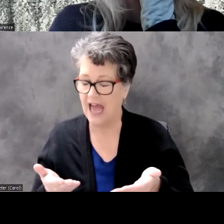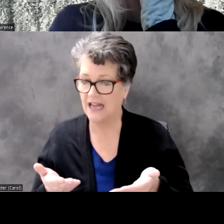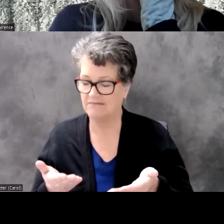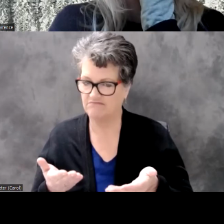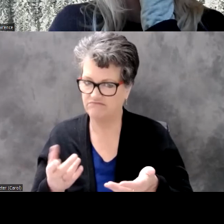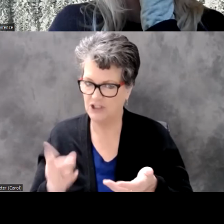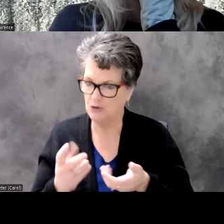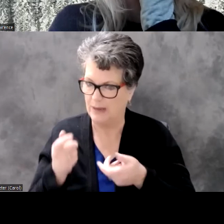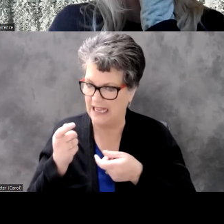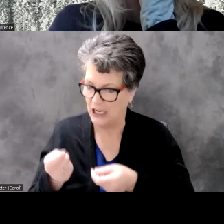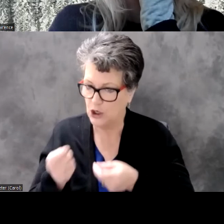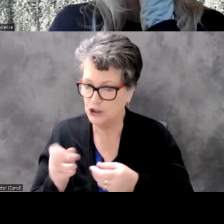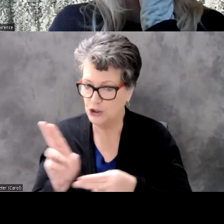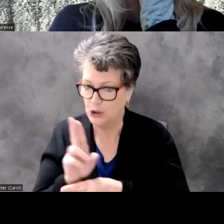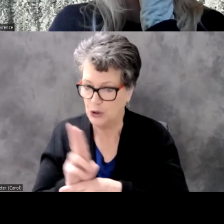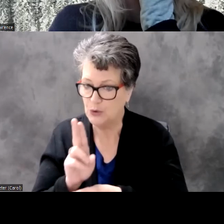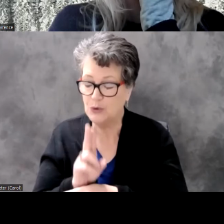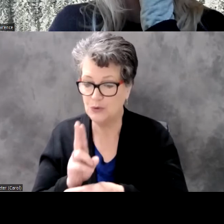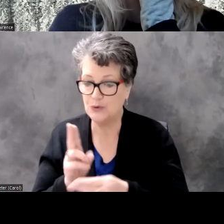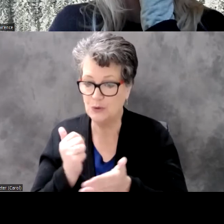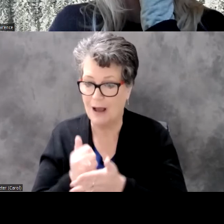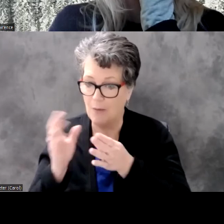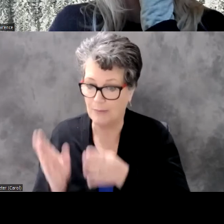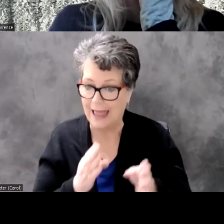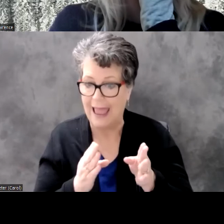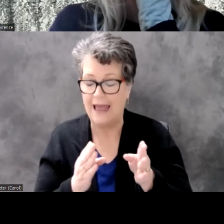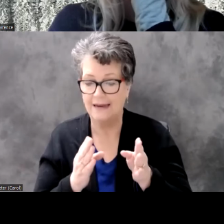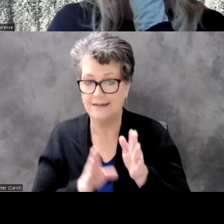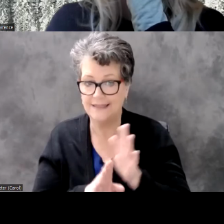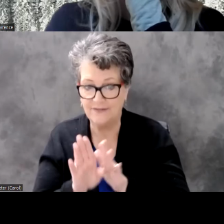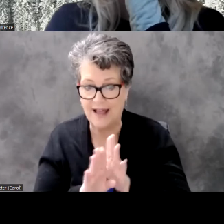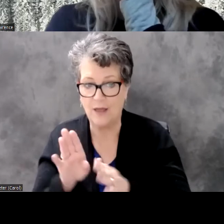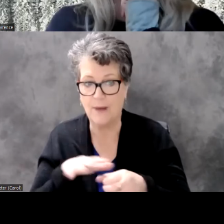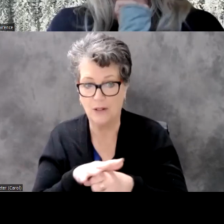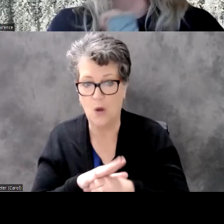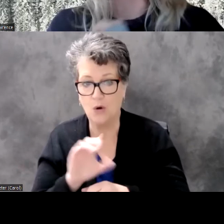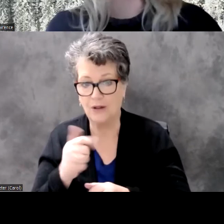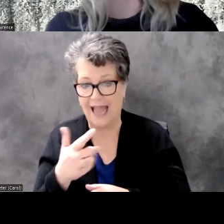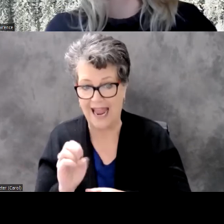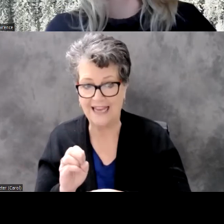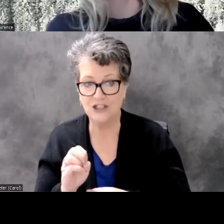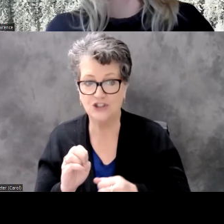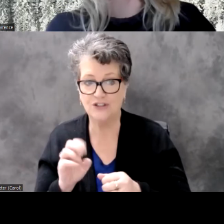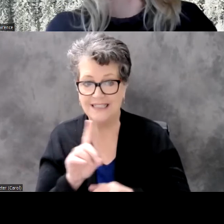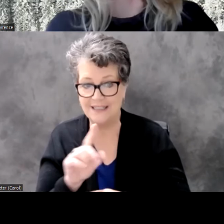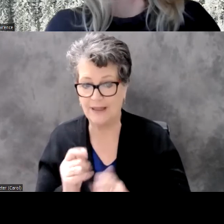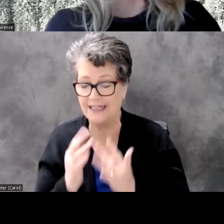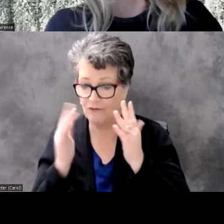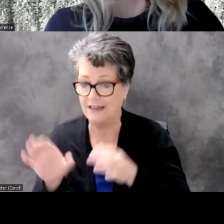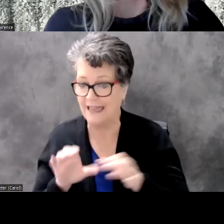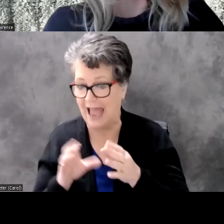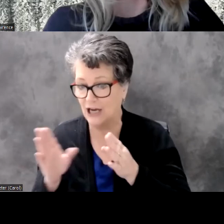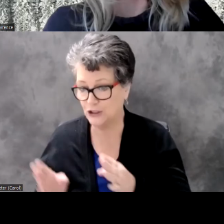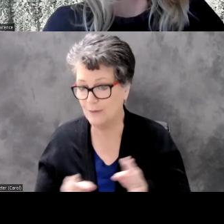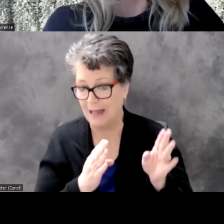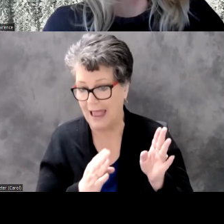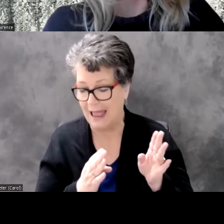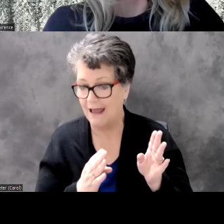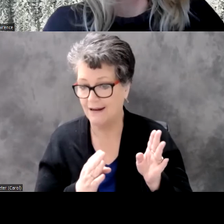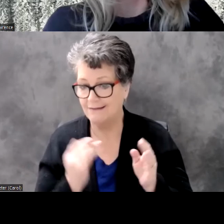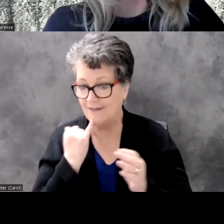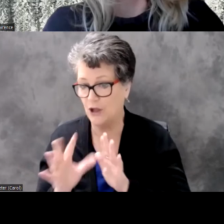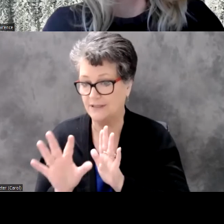be encouraged to use to help plan and develop a local age and disability friendly action plan? Share some existing